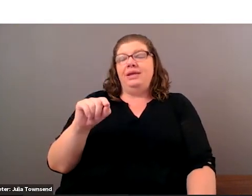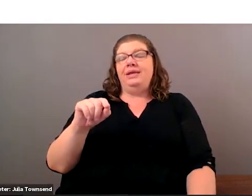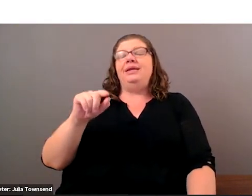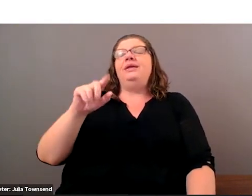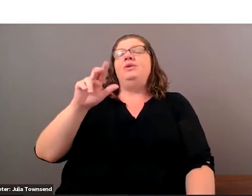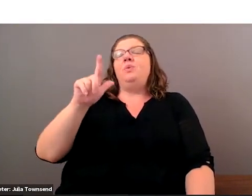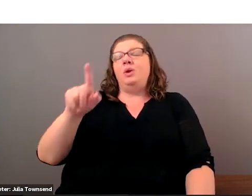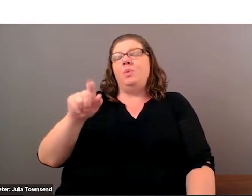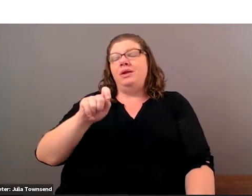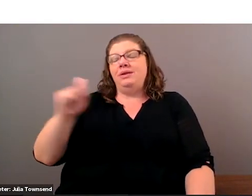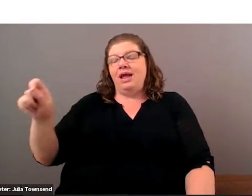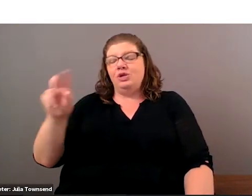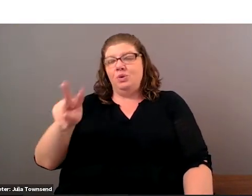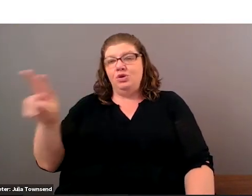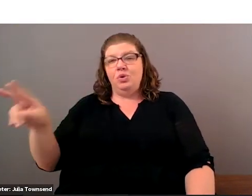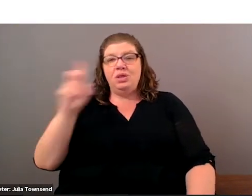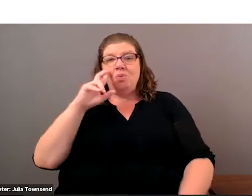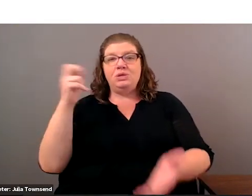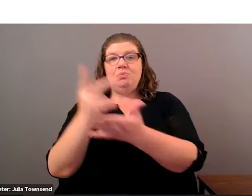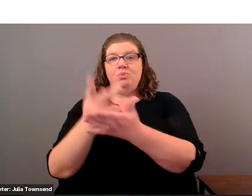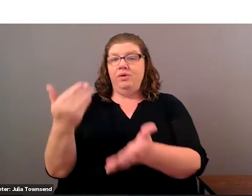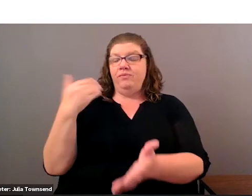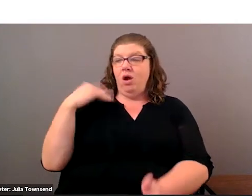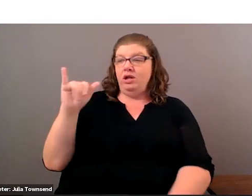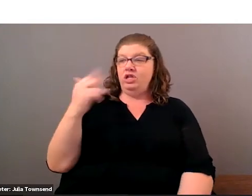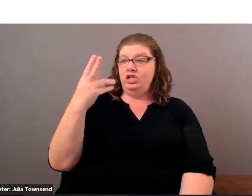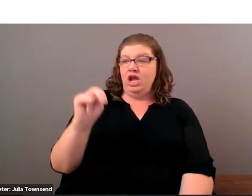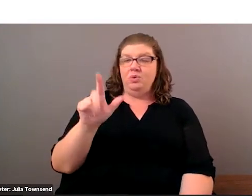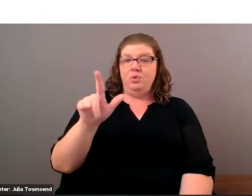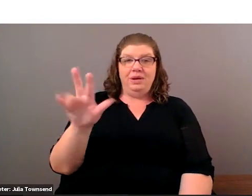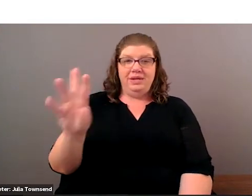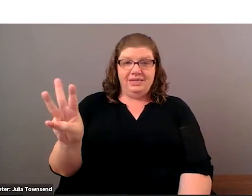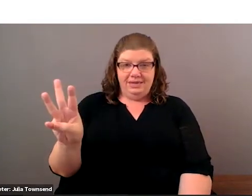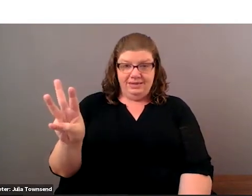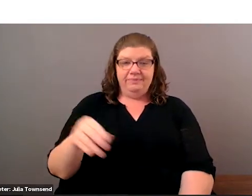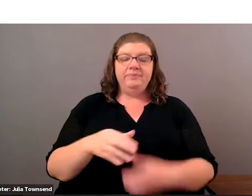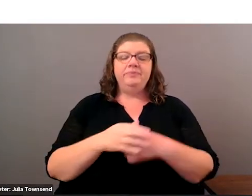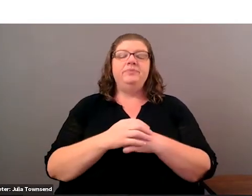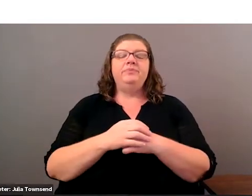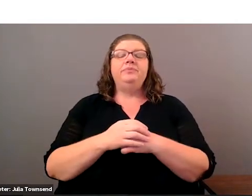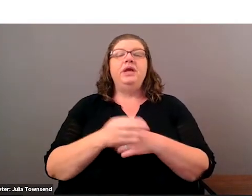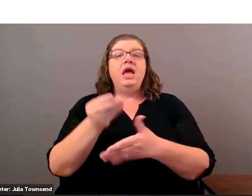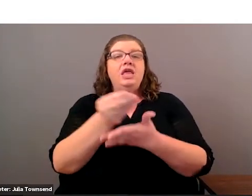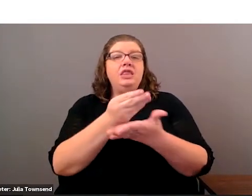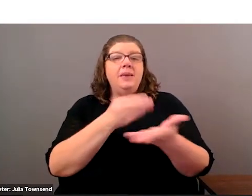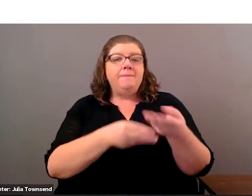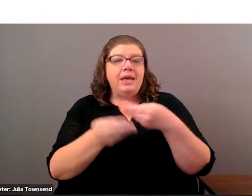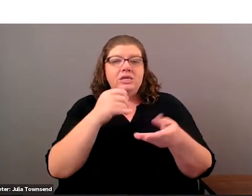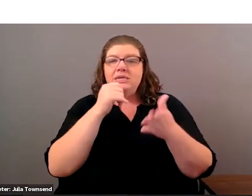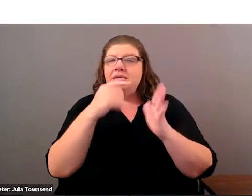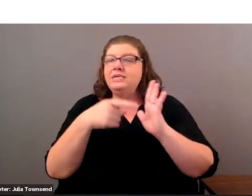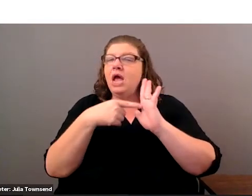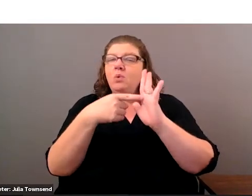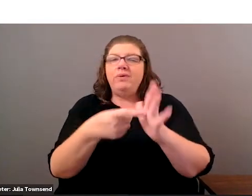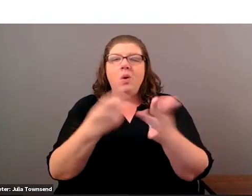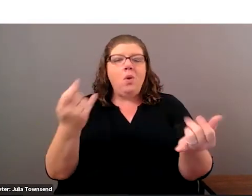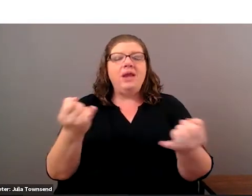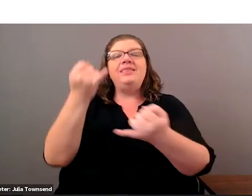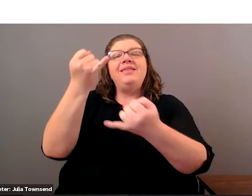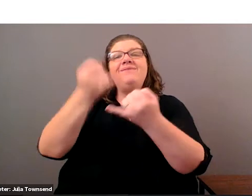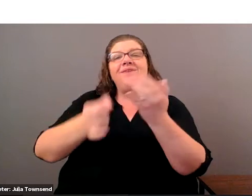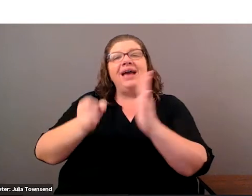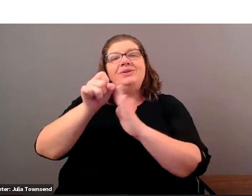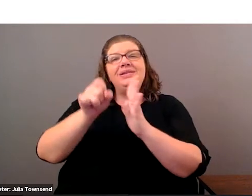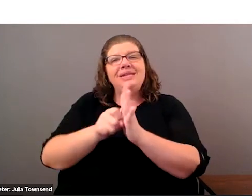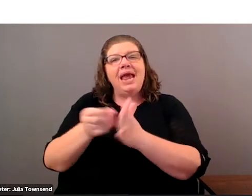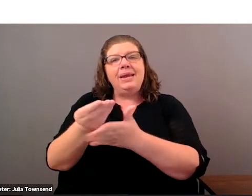2020-21-22 approved by the board on January 26th. What the budget doesn't reflect is the final state budget due to the fact